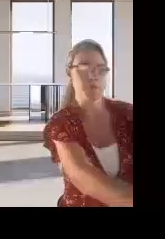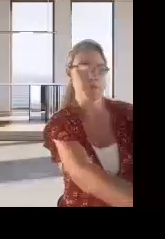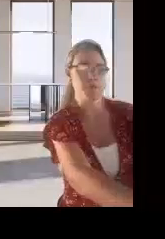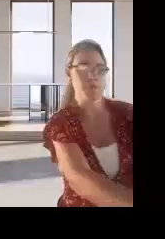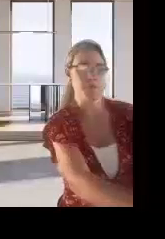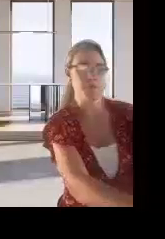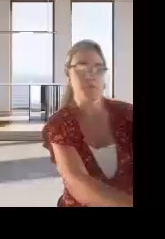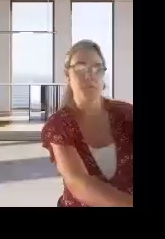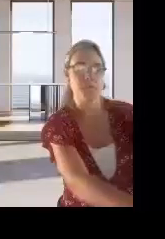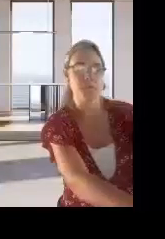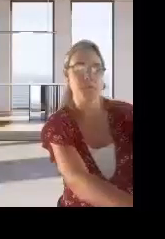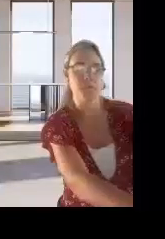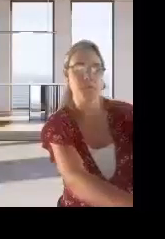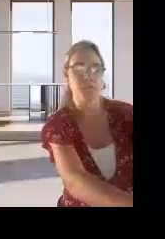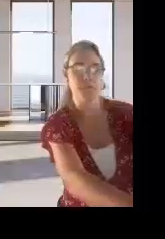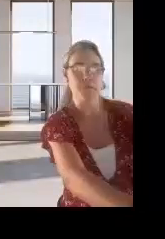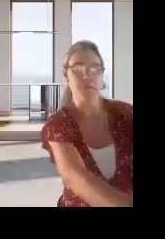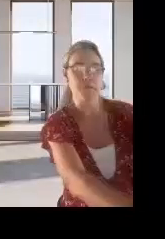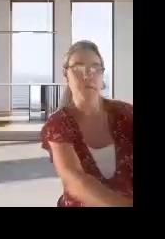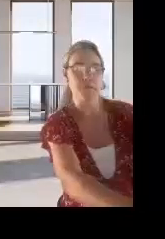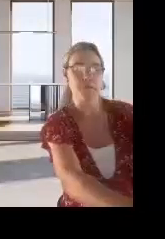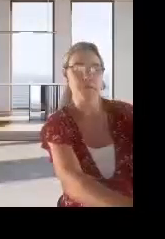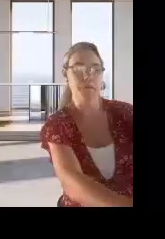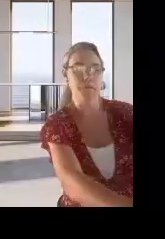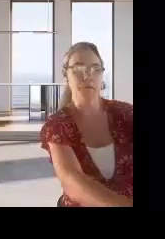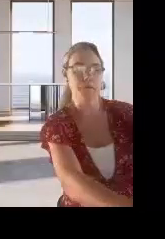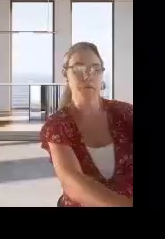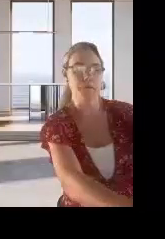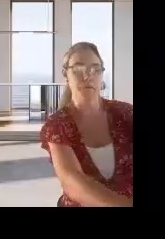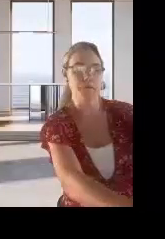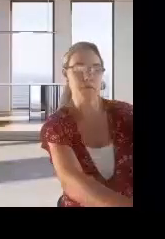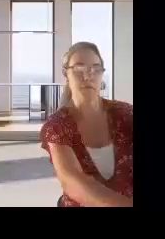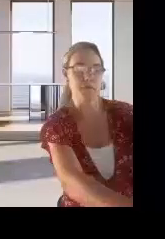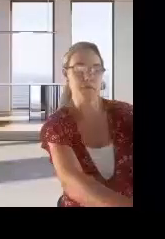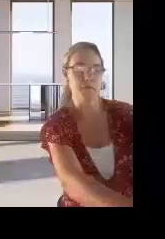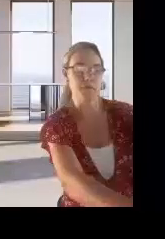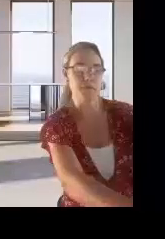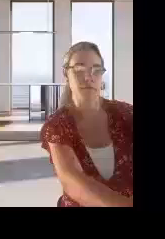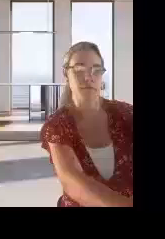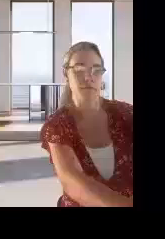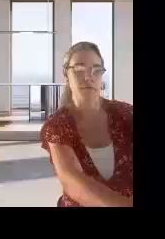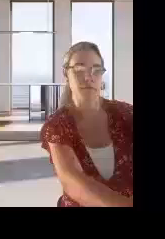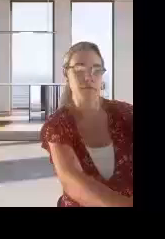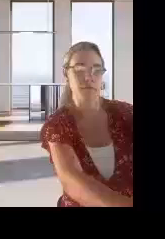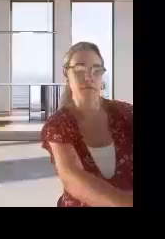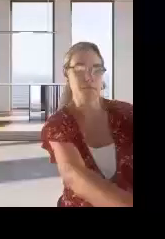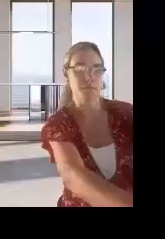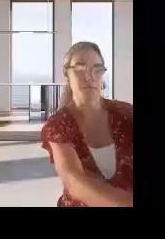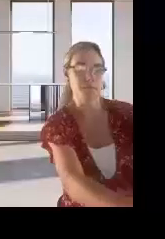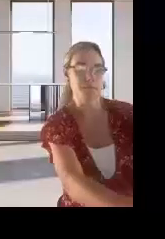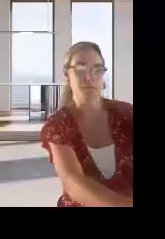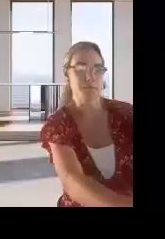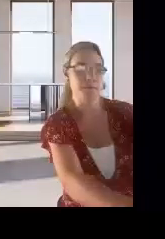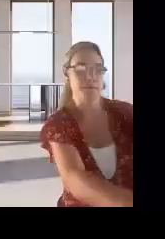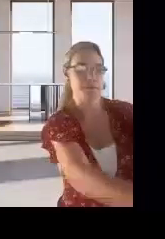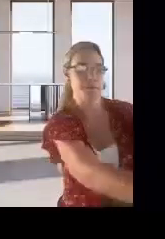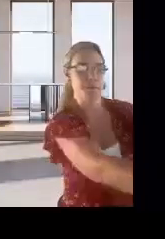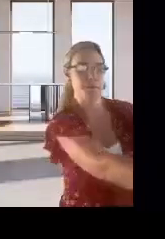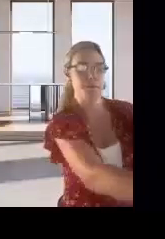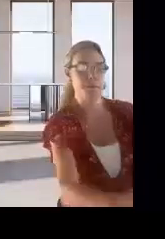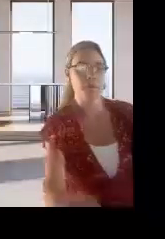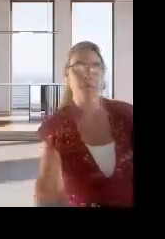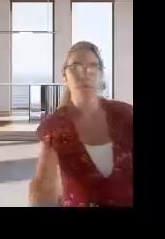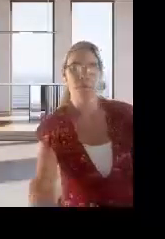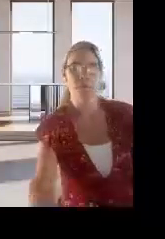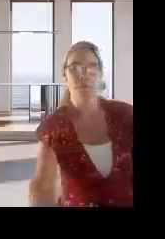teachers. So yes, we did have some that are identity specific based on, again, our data, based on our numbers, based